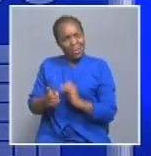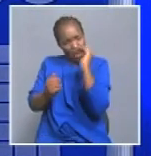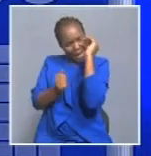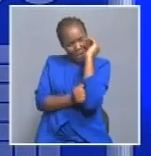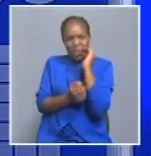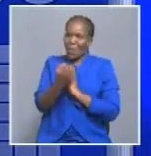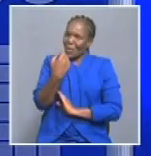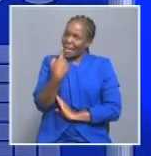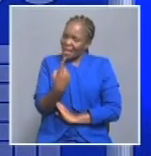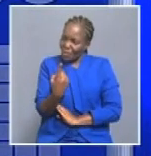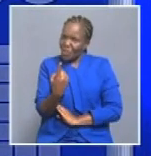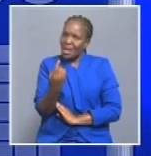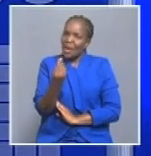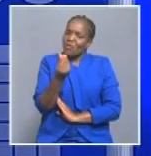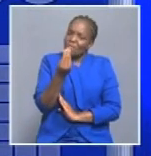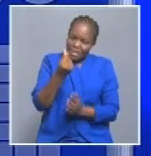the delay?